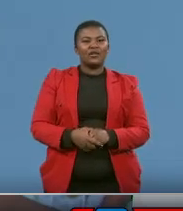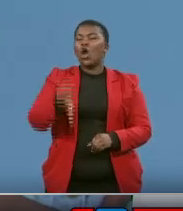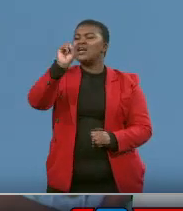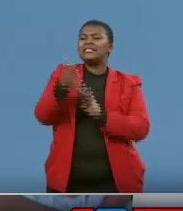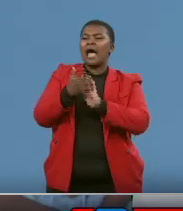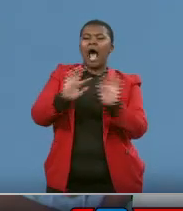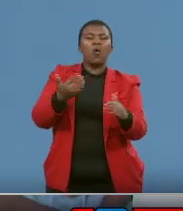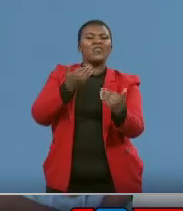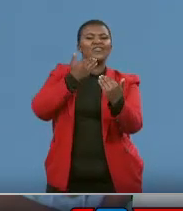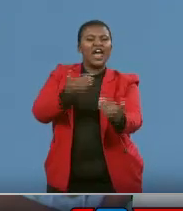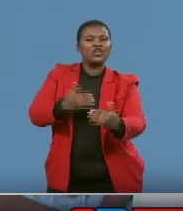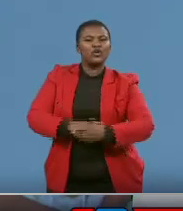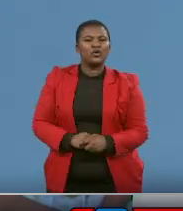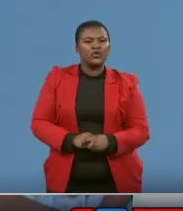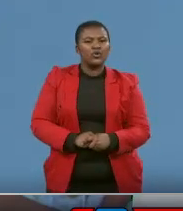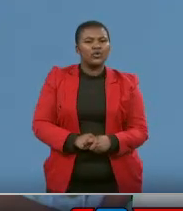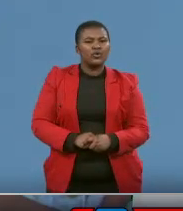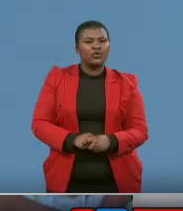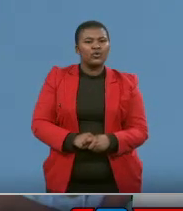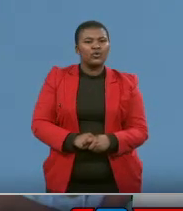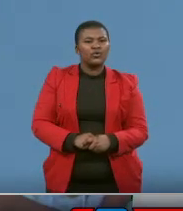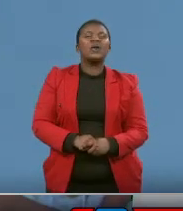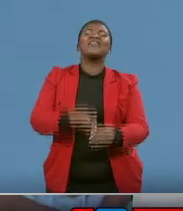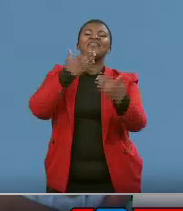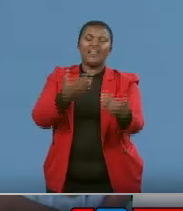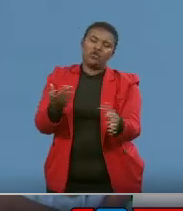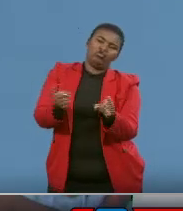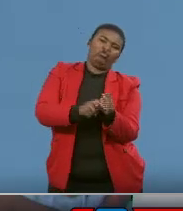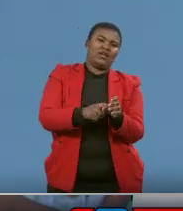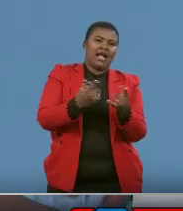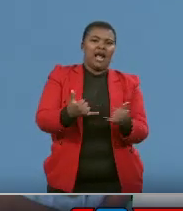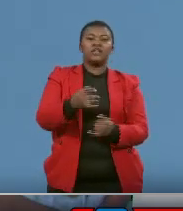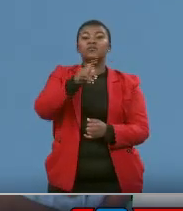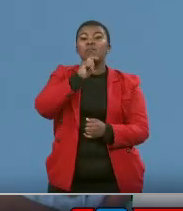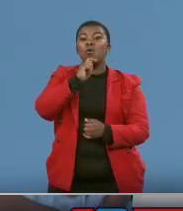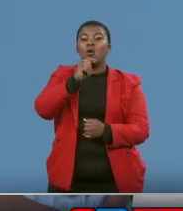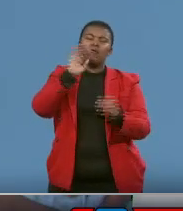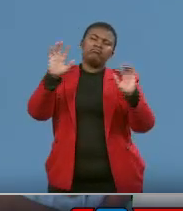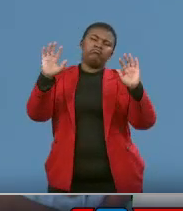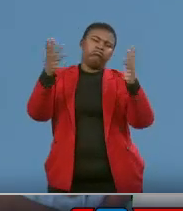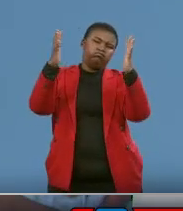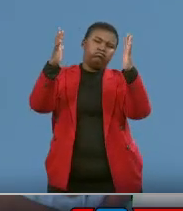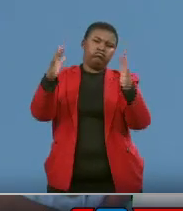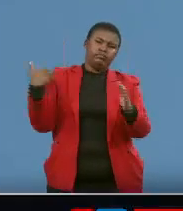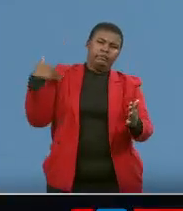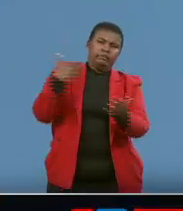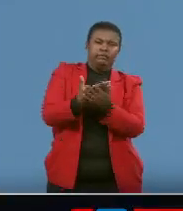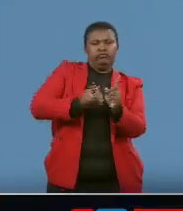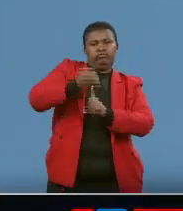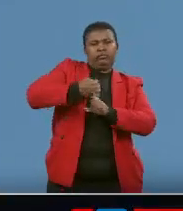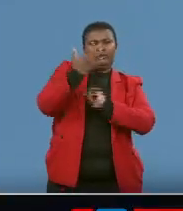thank you? Thank you. Well, thank you. And thank you, you. Hlengiwe, for joining us this morning. Congratulations. It's been a long fight, but it looks